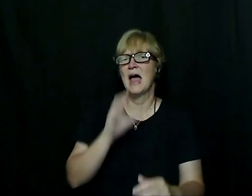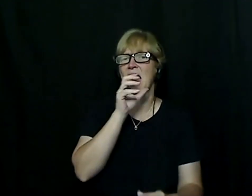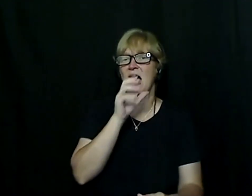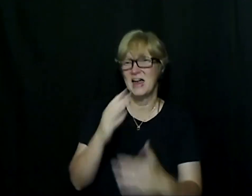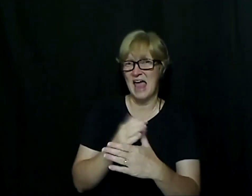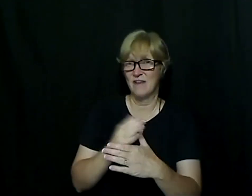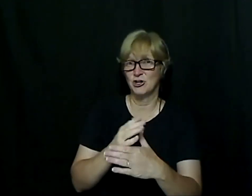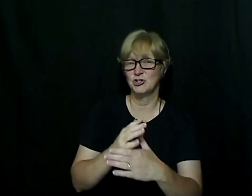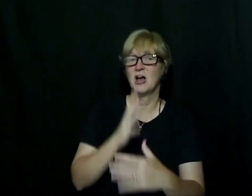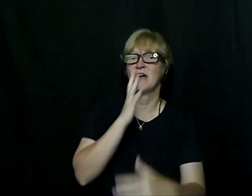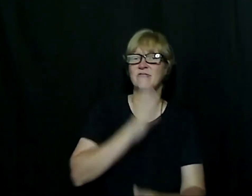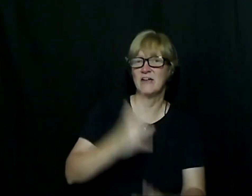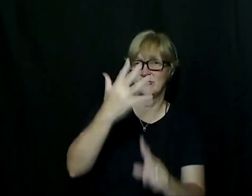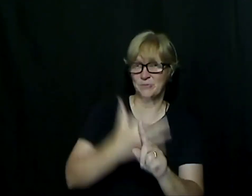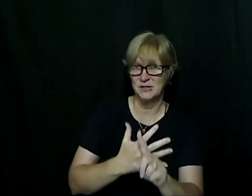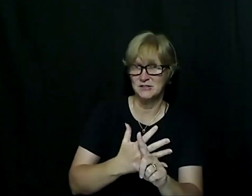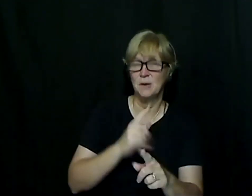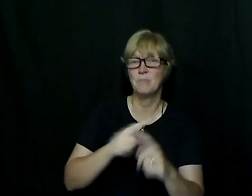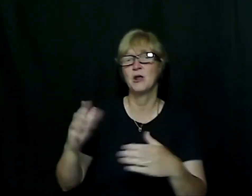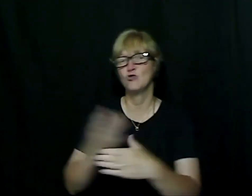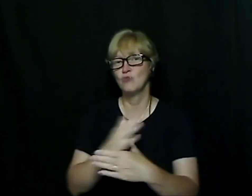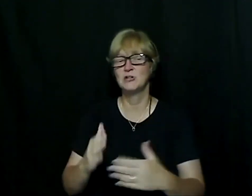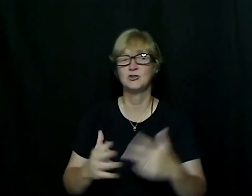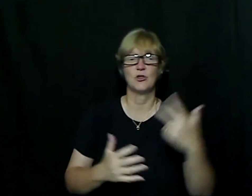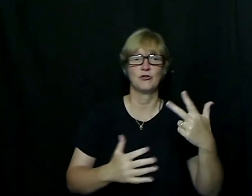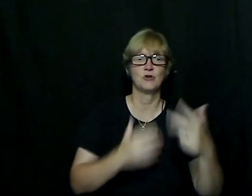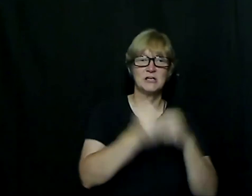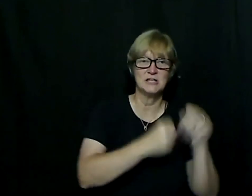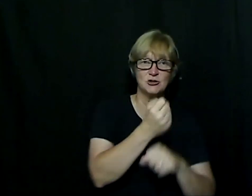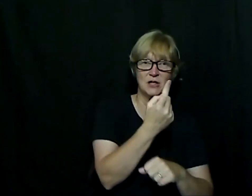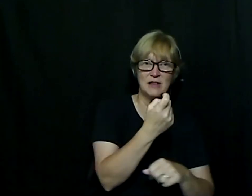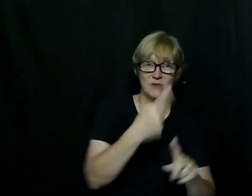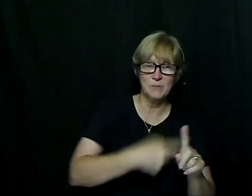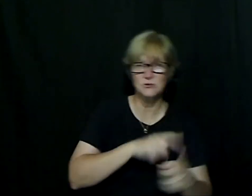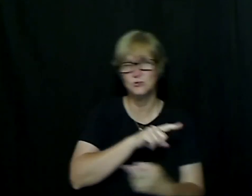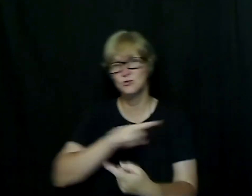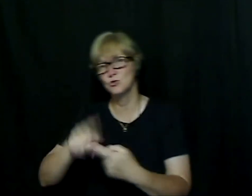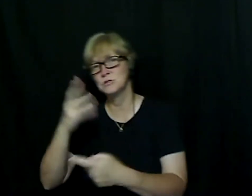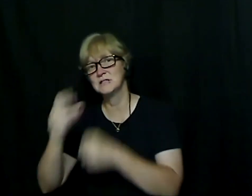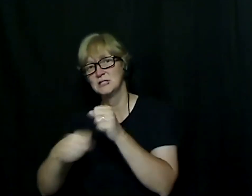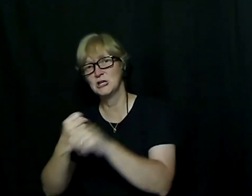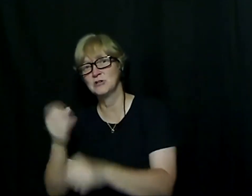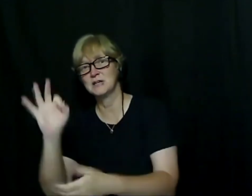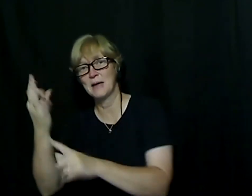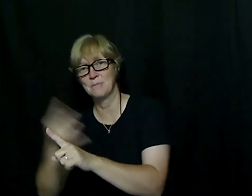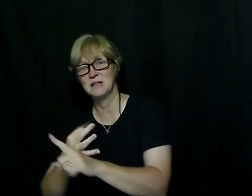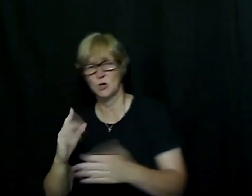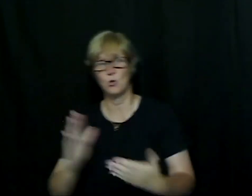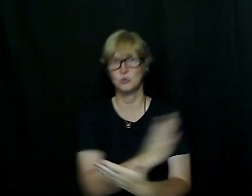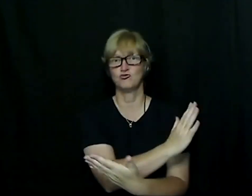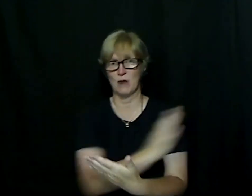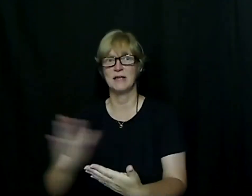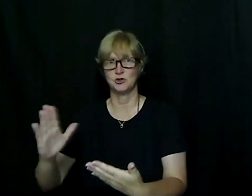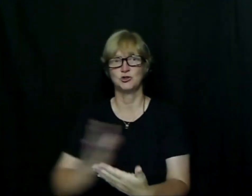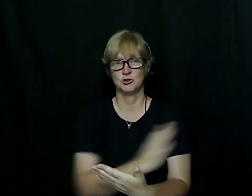months, but it ranged from 3 years, 11 months to 6 years and 9 months. So it was really a large age range. And it